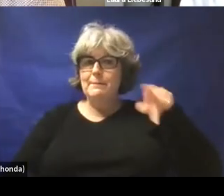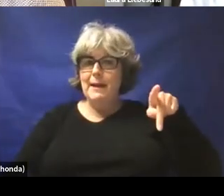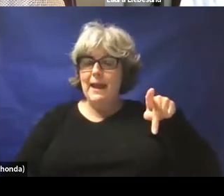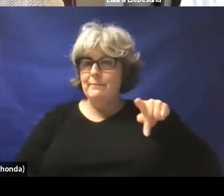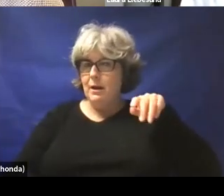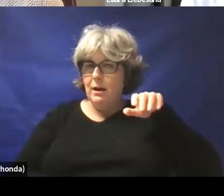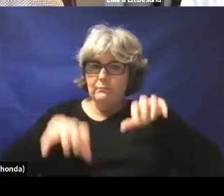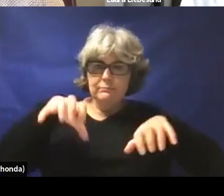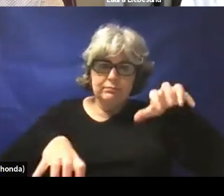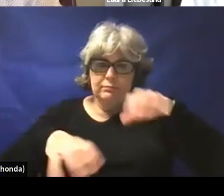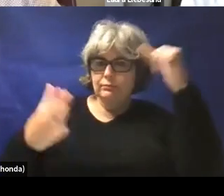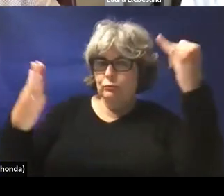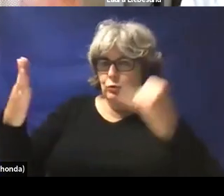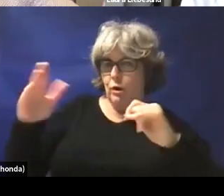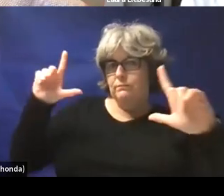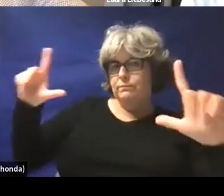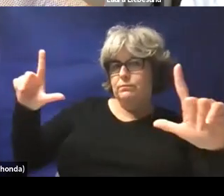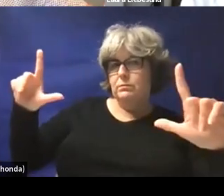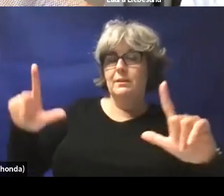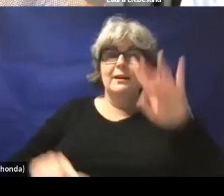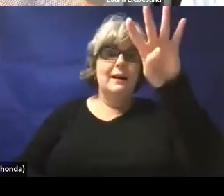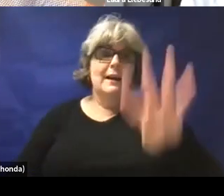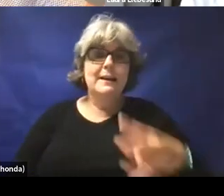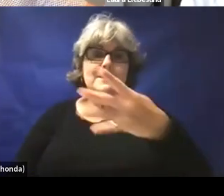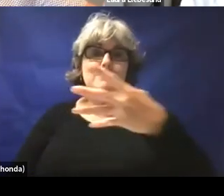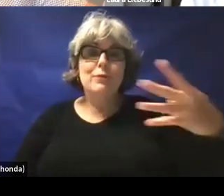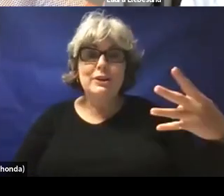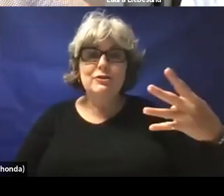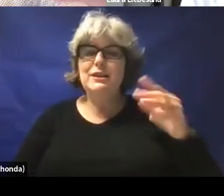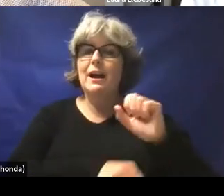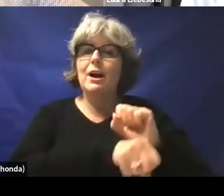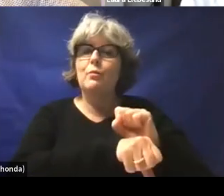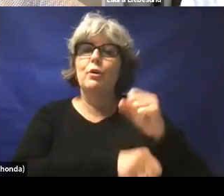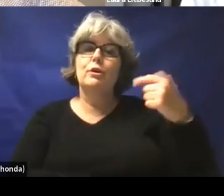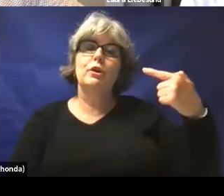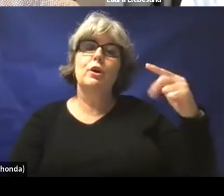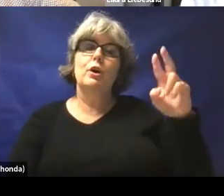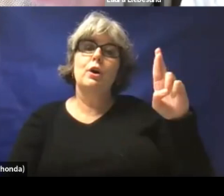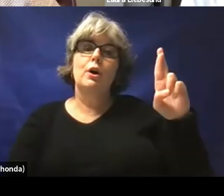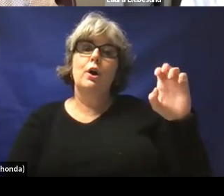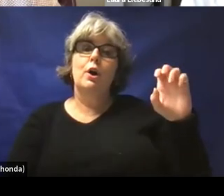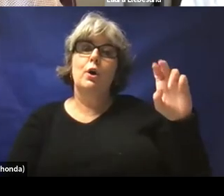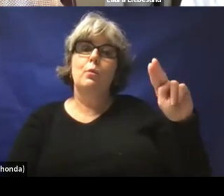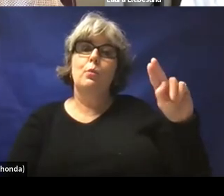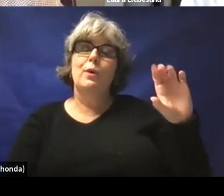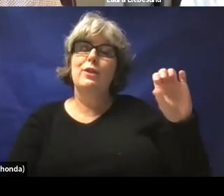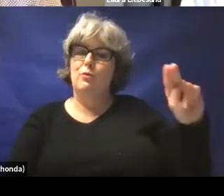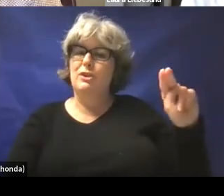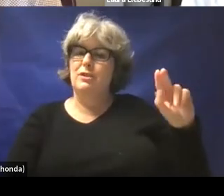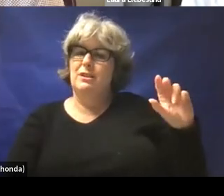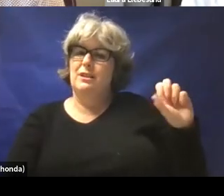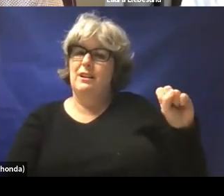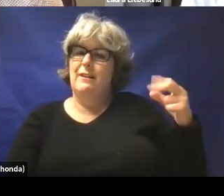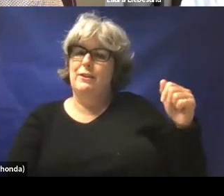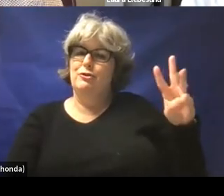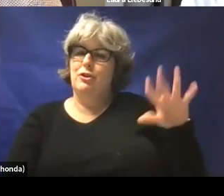Wharton, who had an amazing spreadsheet about all the bars that she remembered and her friends remembered going to, where they were.